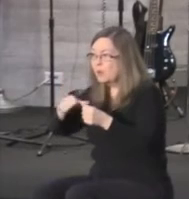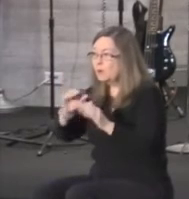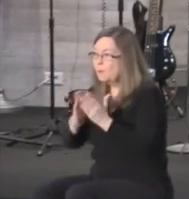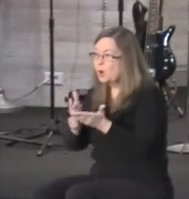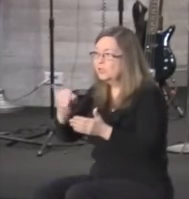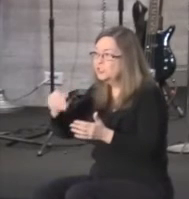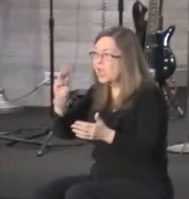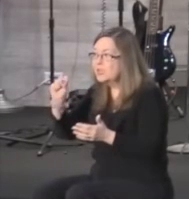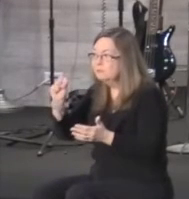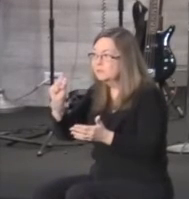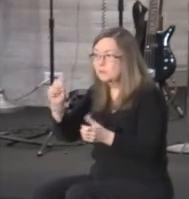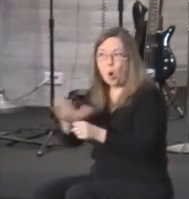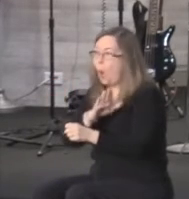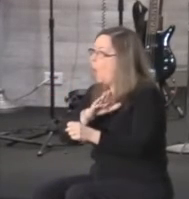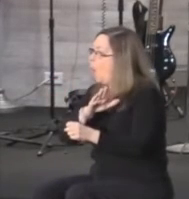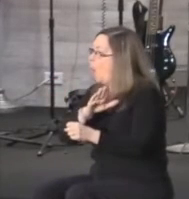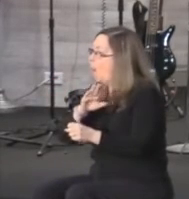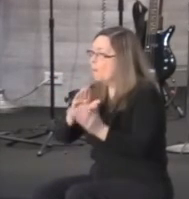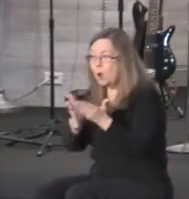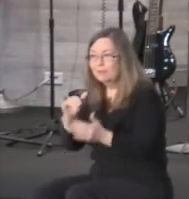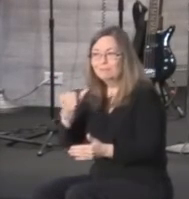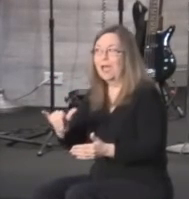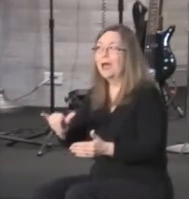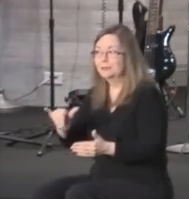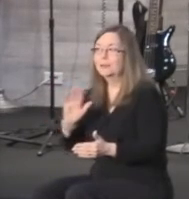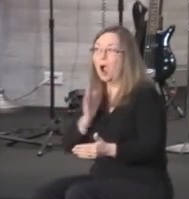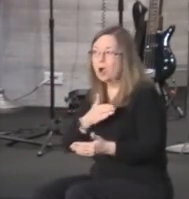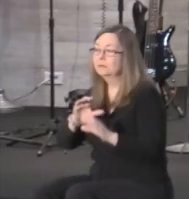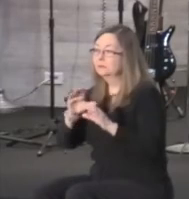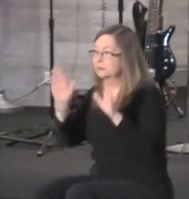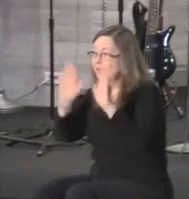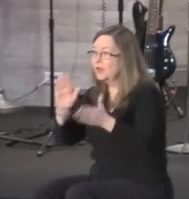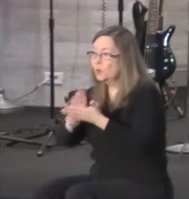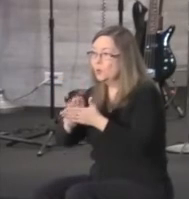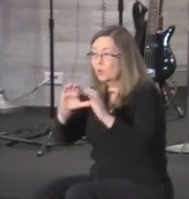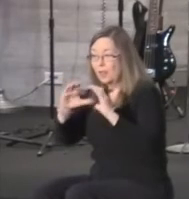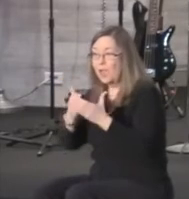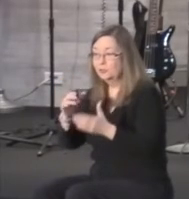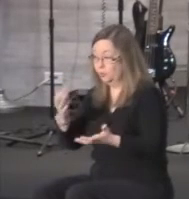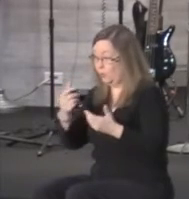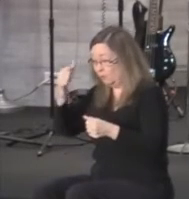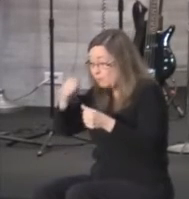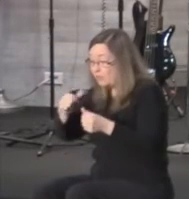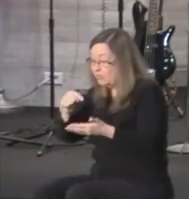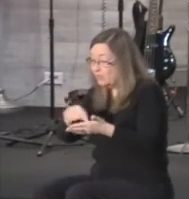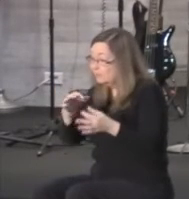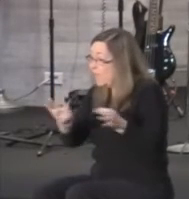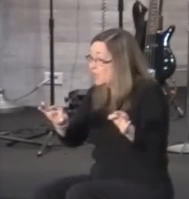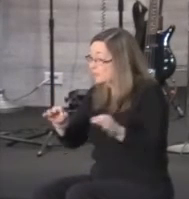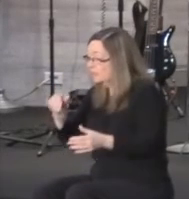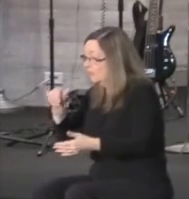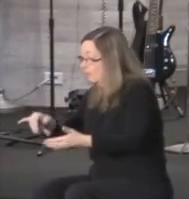James? Oh, that's the Sunday school class. You want to memorize this passage? You want to memorize this passage?